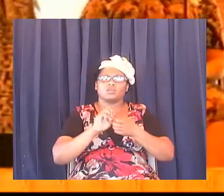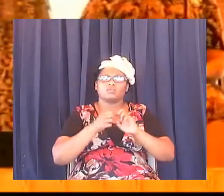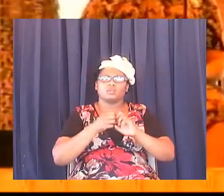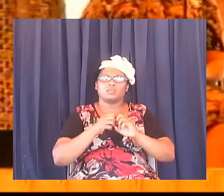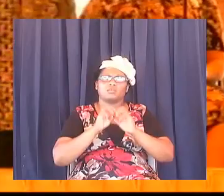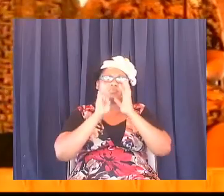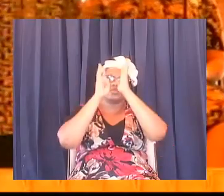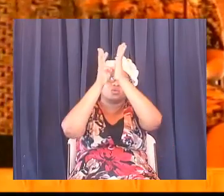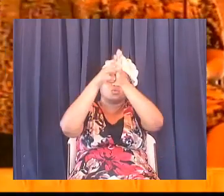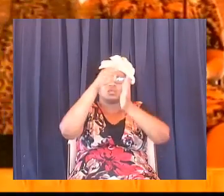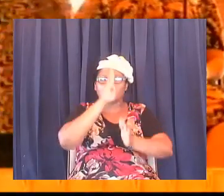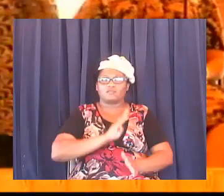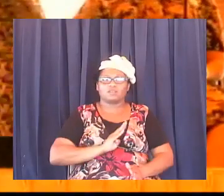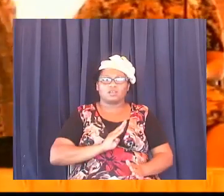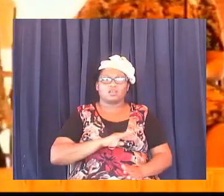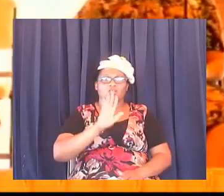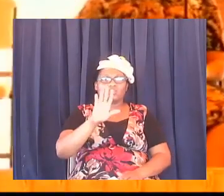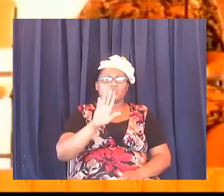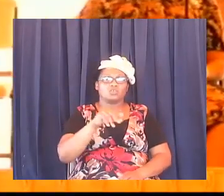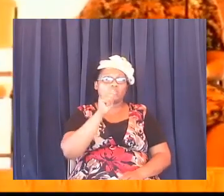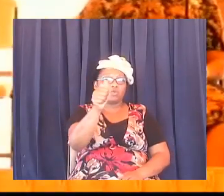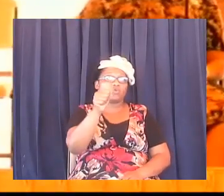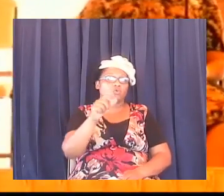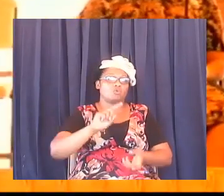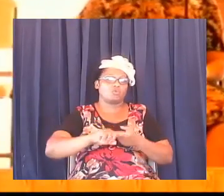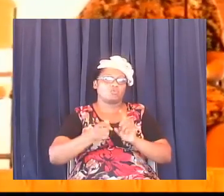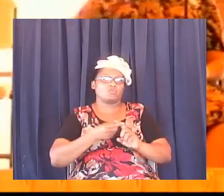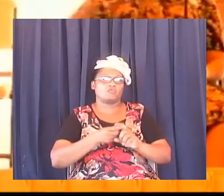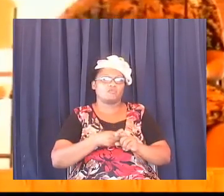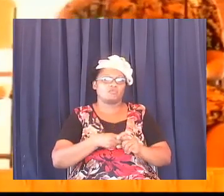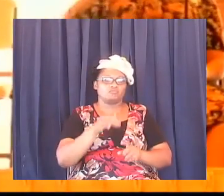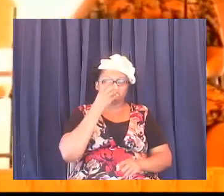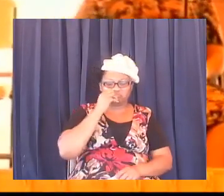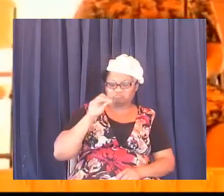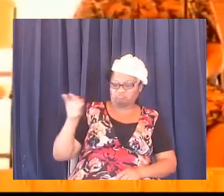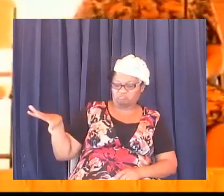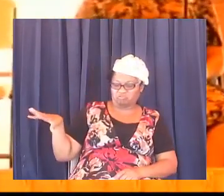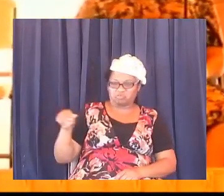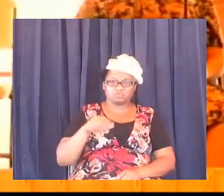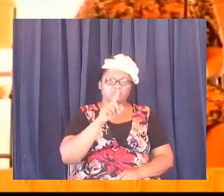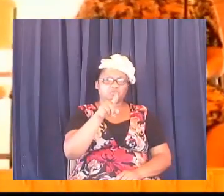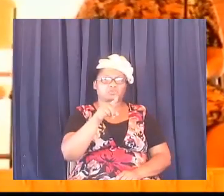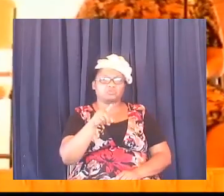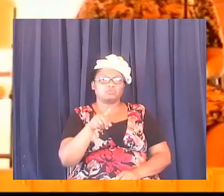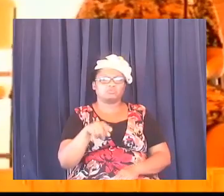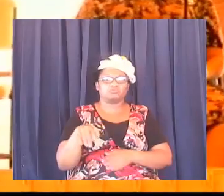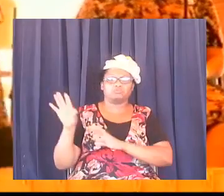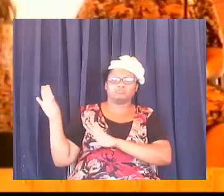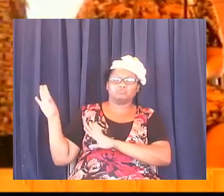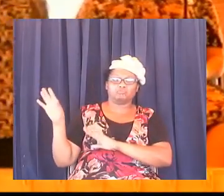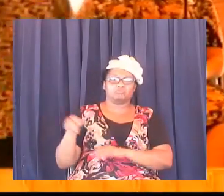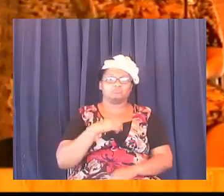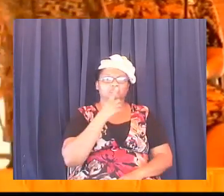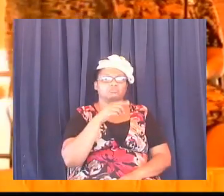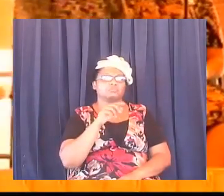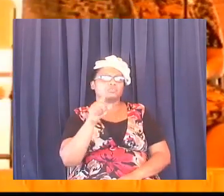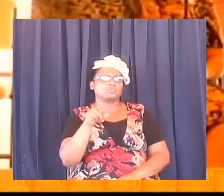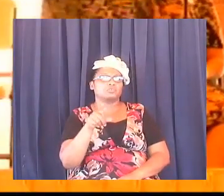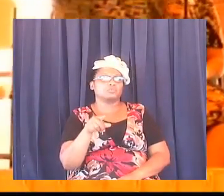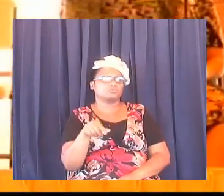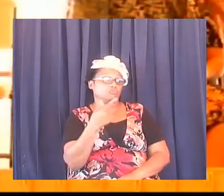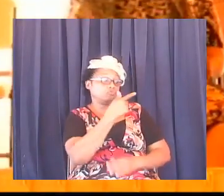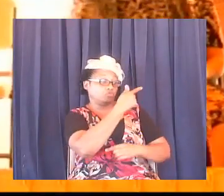your own friend will want to look at you as if they scorn you. I'm telling the truth. I've been